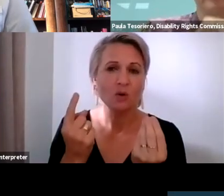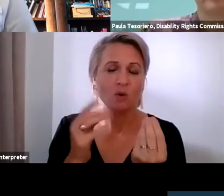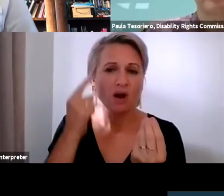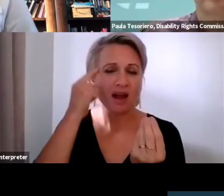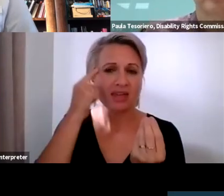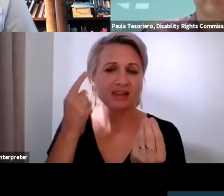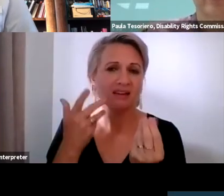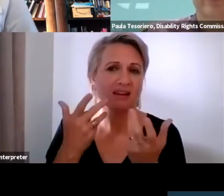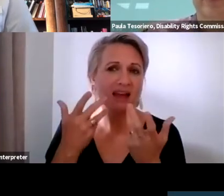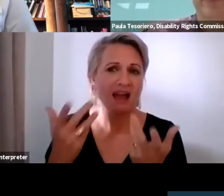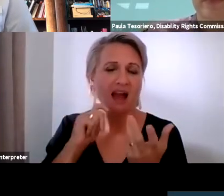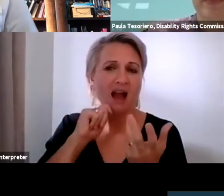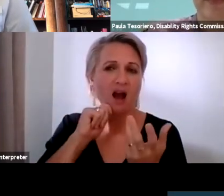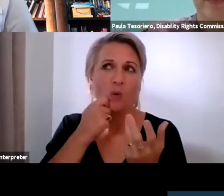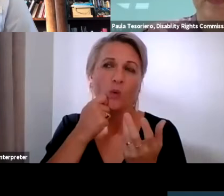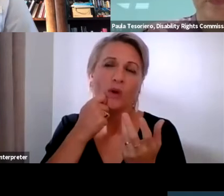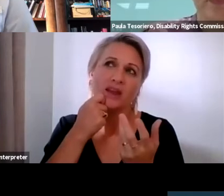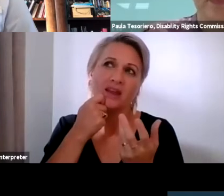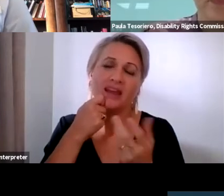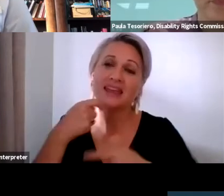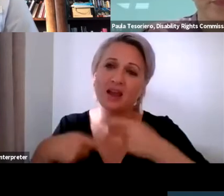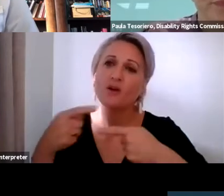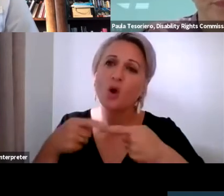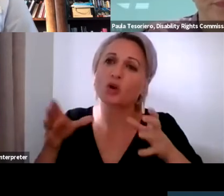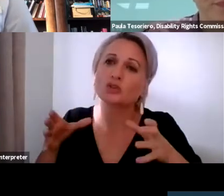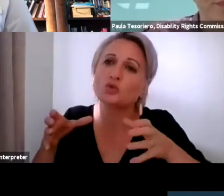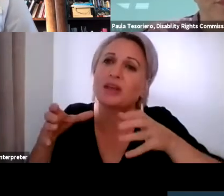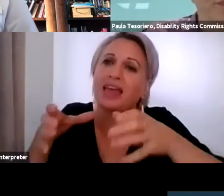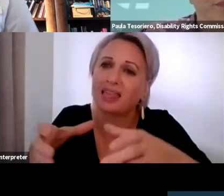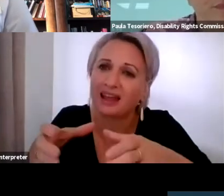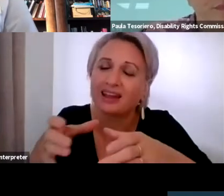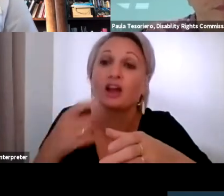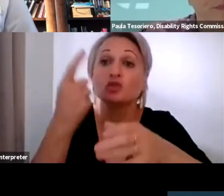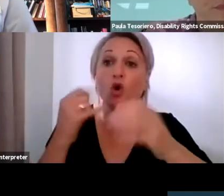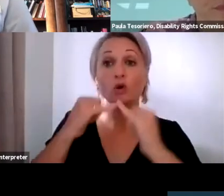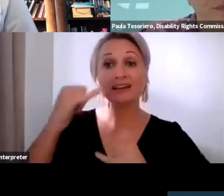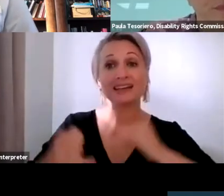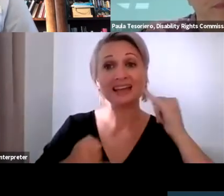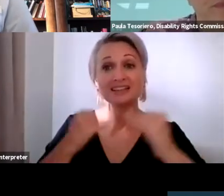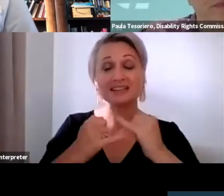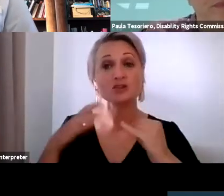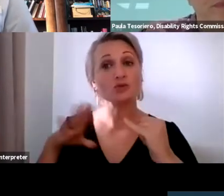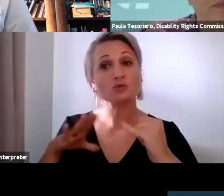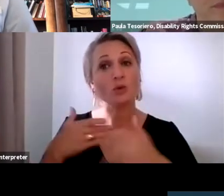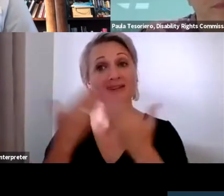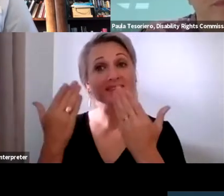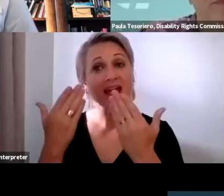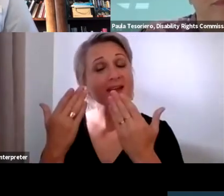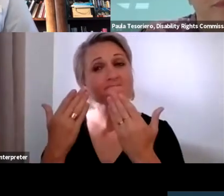together on not just on International Women's Day, but every day as women?